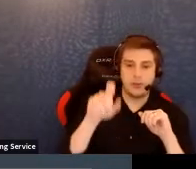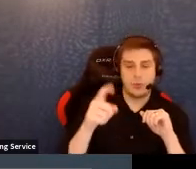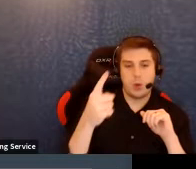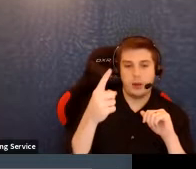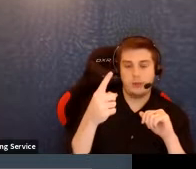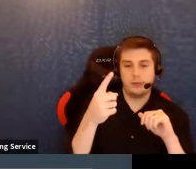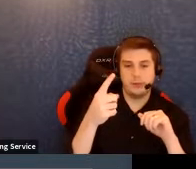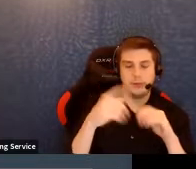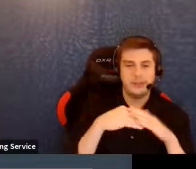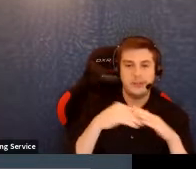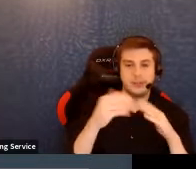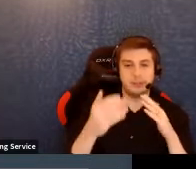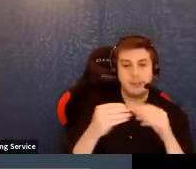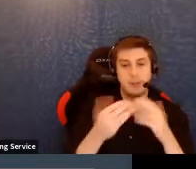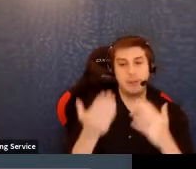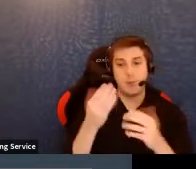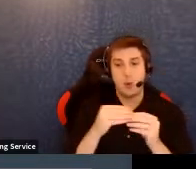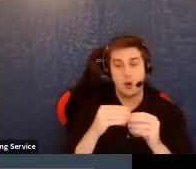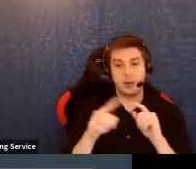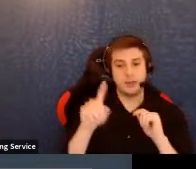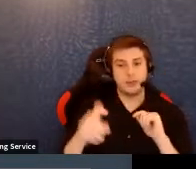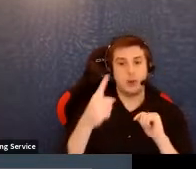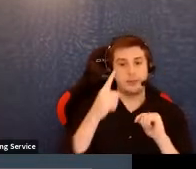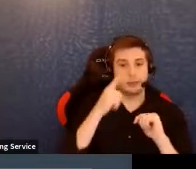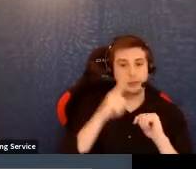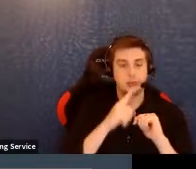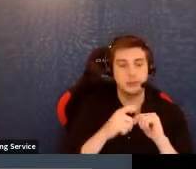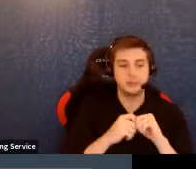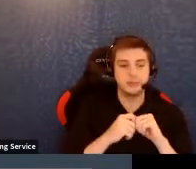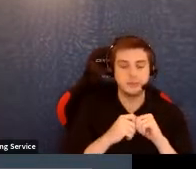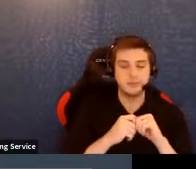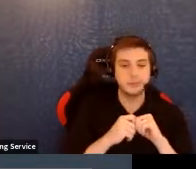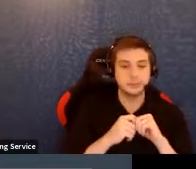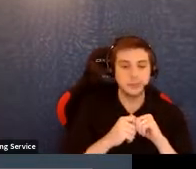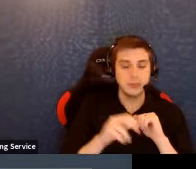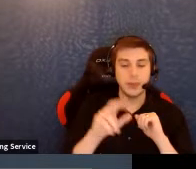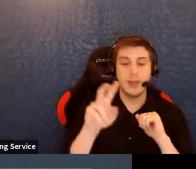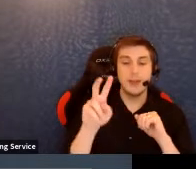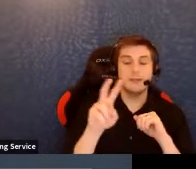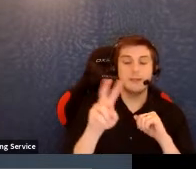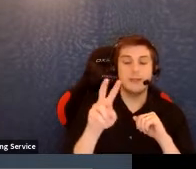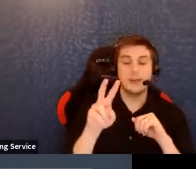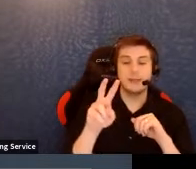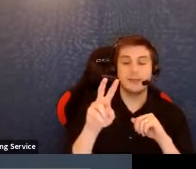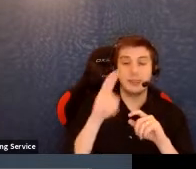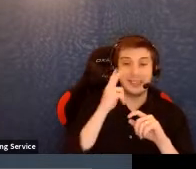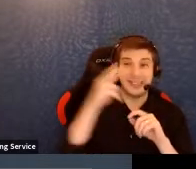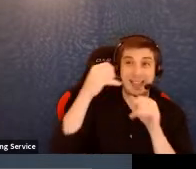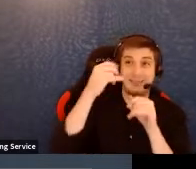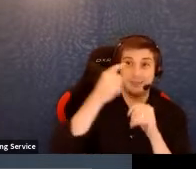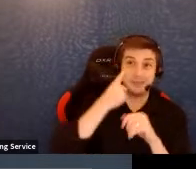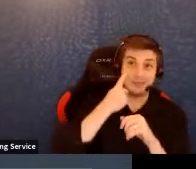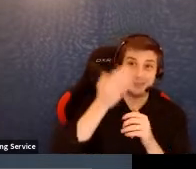Now, with visual line of sight, remember, our visual line of sight requires us to understand the altitude, attitude,